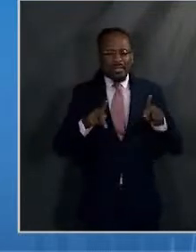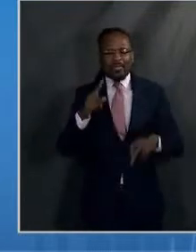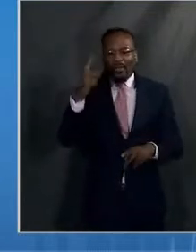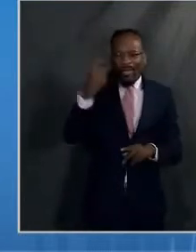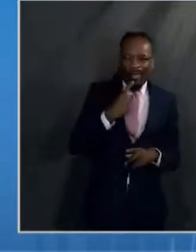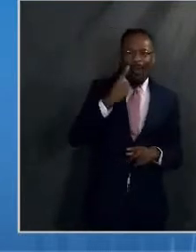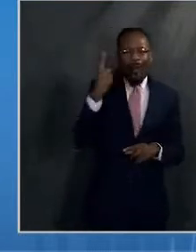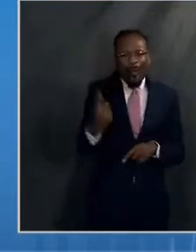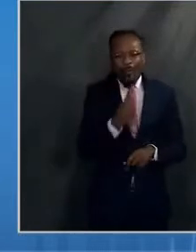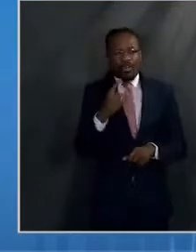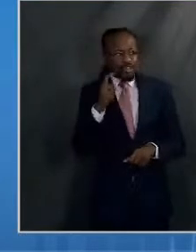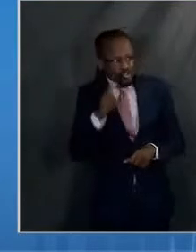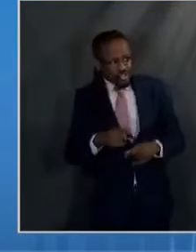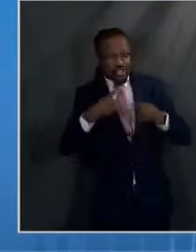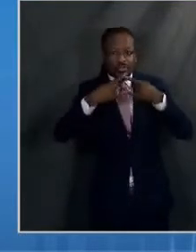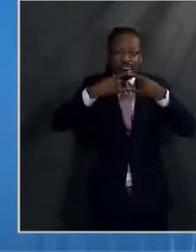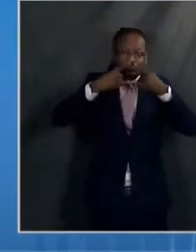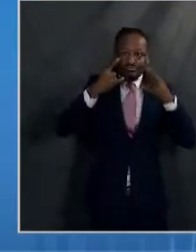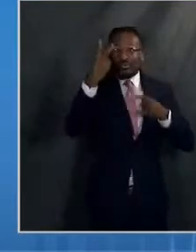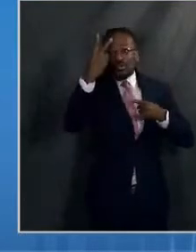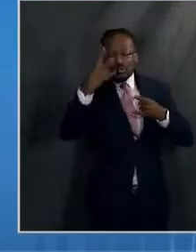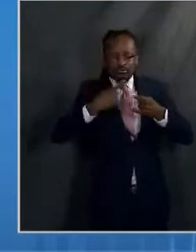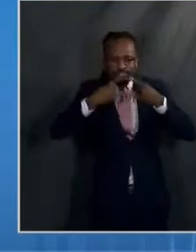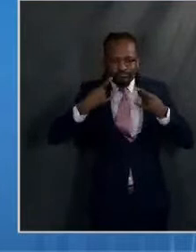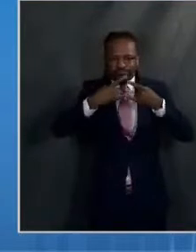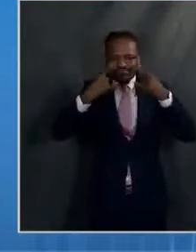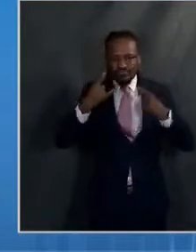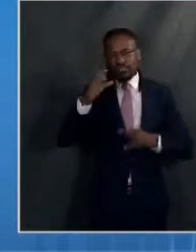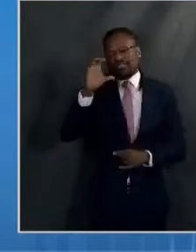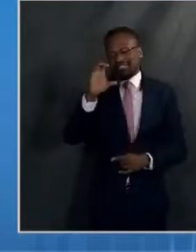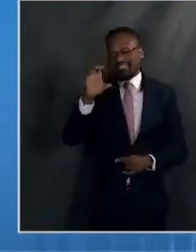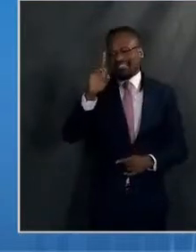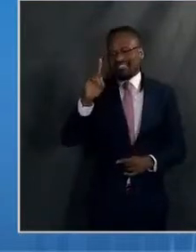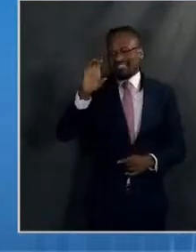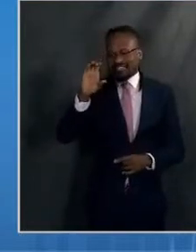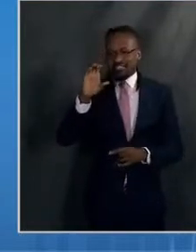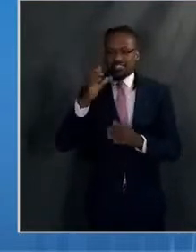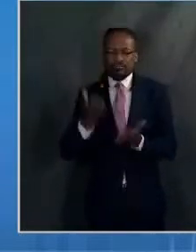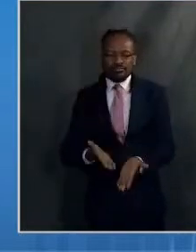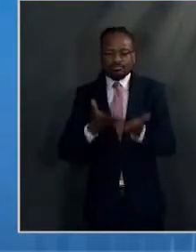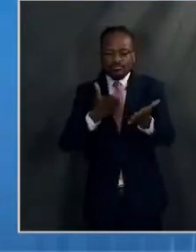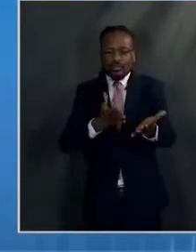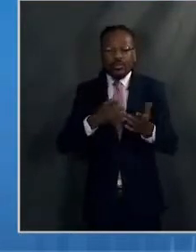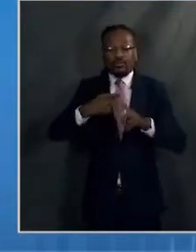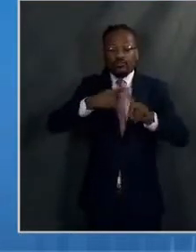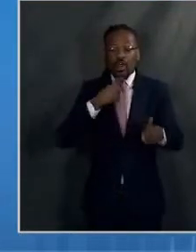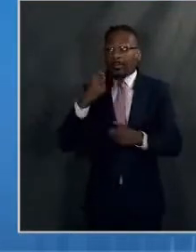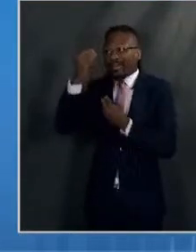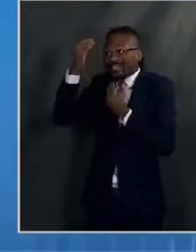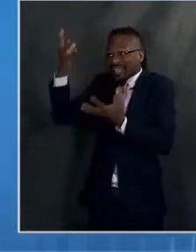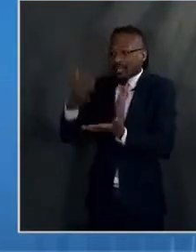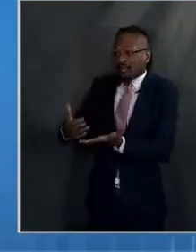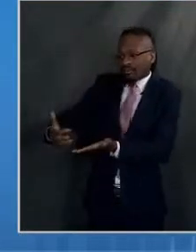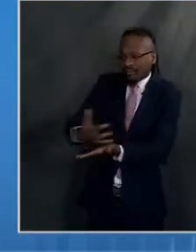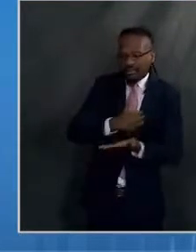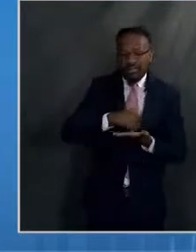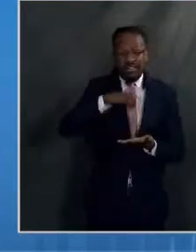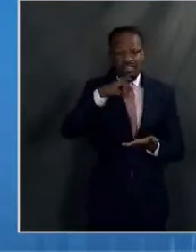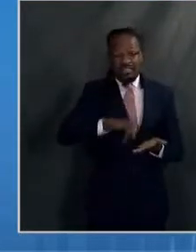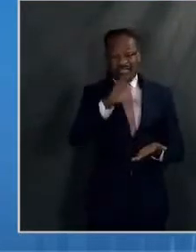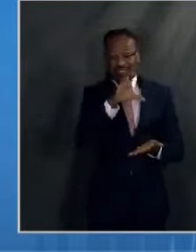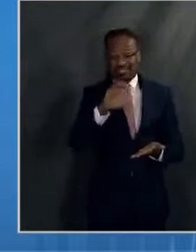masking? The CDC makes recommendations based on data that they accumulate because it's a